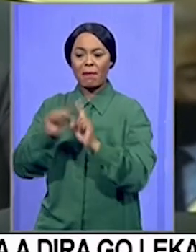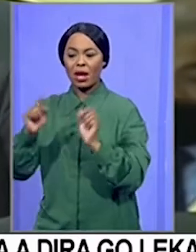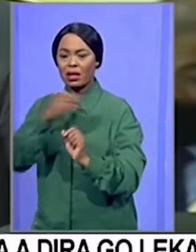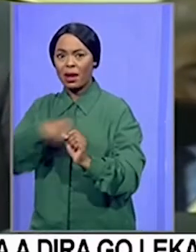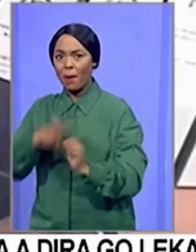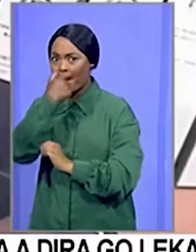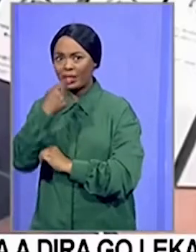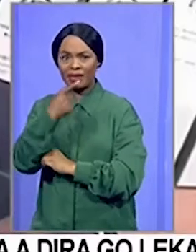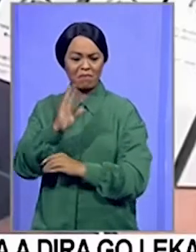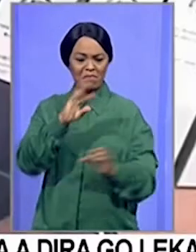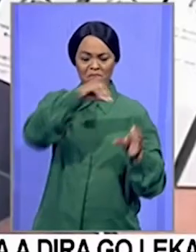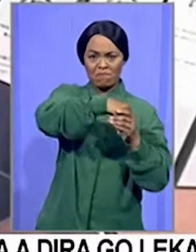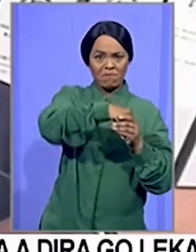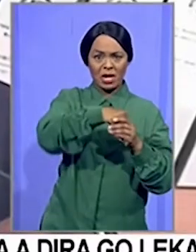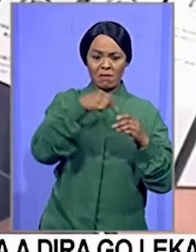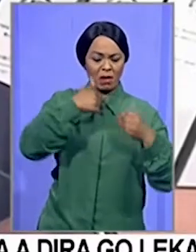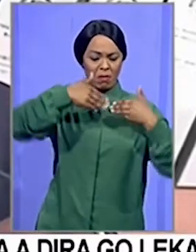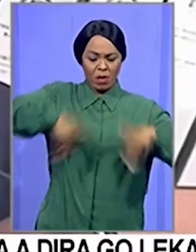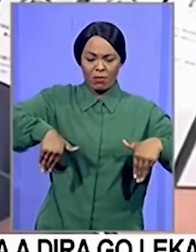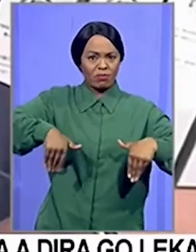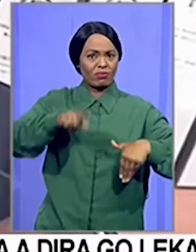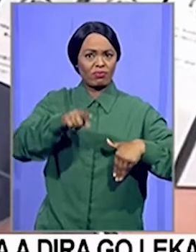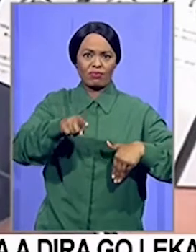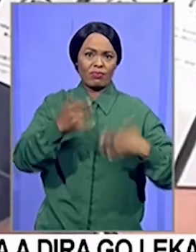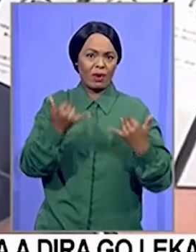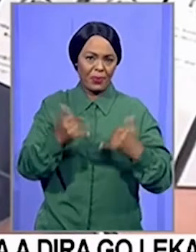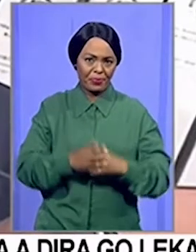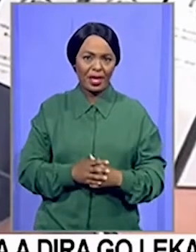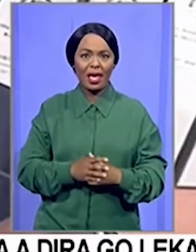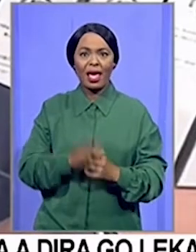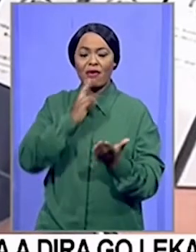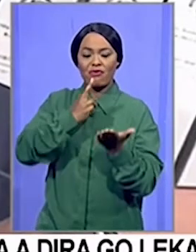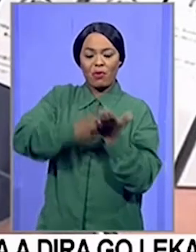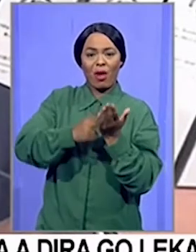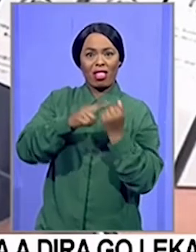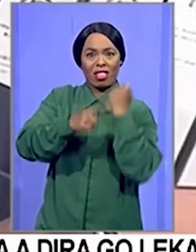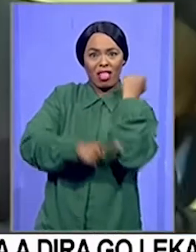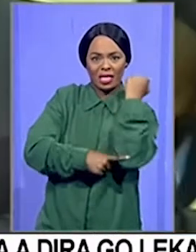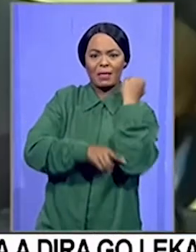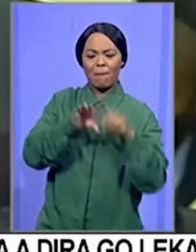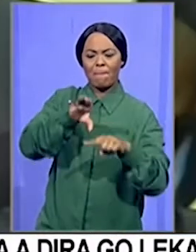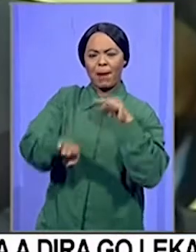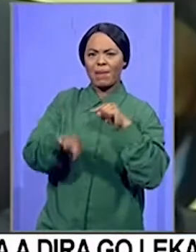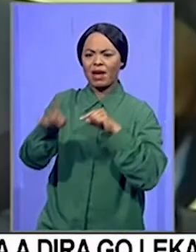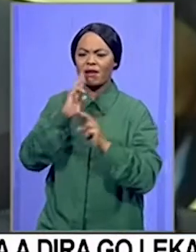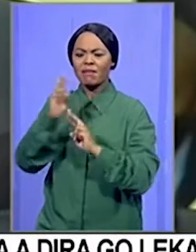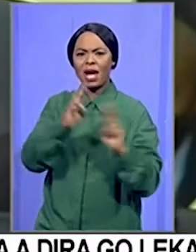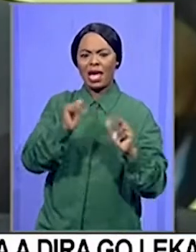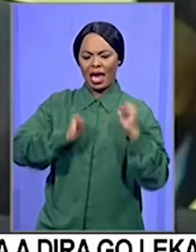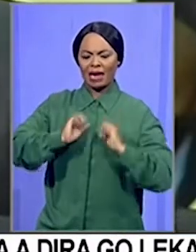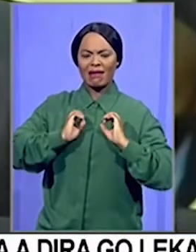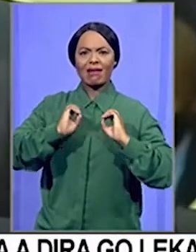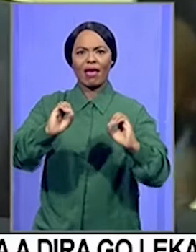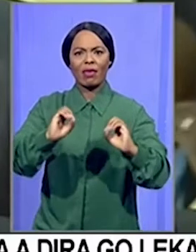ka sebele tshepedišong ya lesolo leo. Pego ya mafelelo ya Khomisene e fihleletše gore o hlokile maikarabelo ka go se tsebe